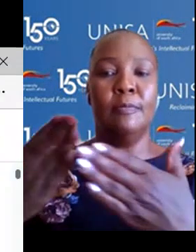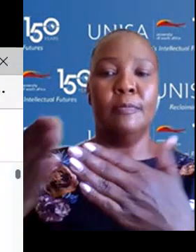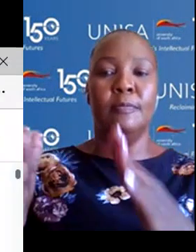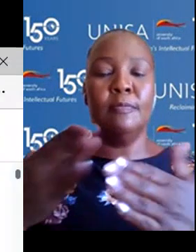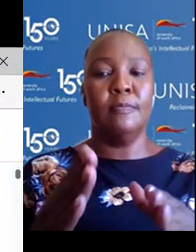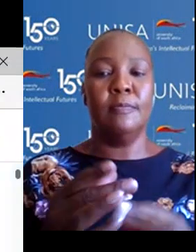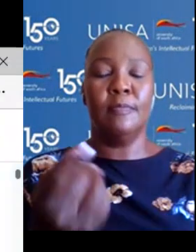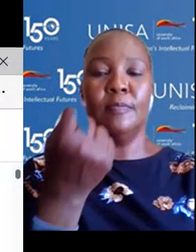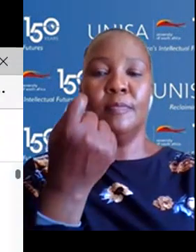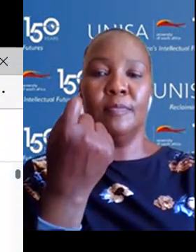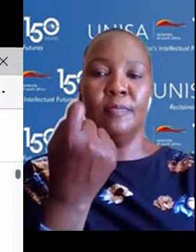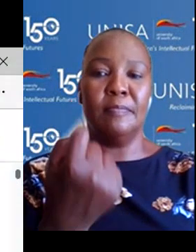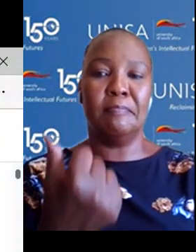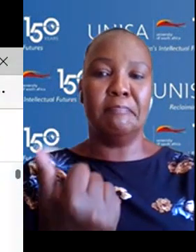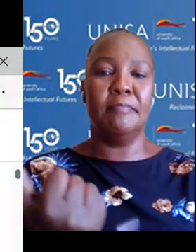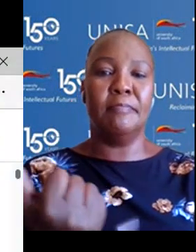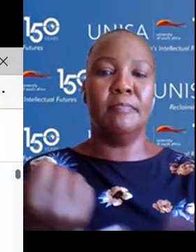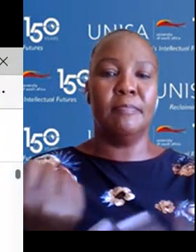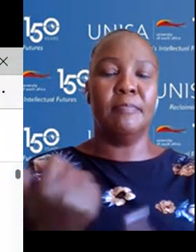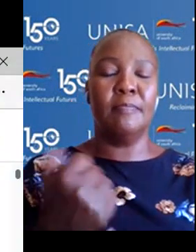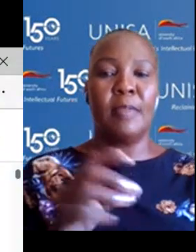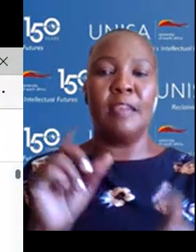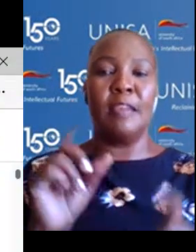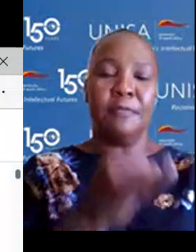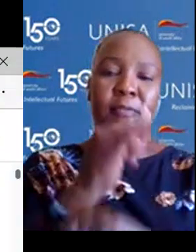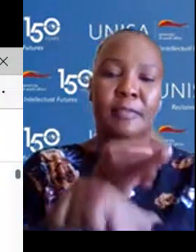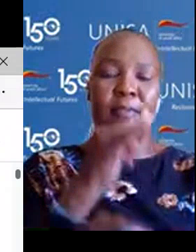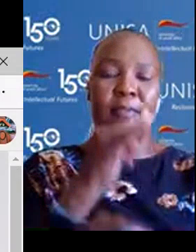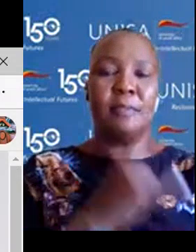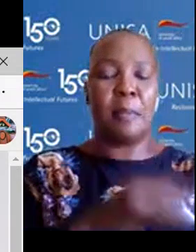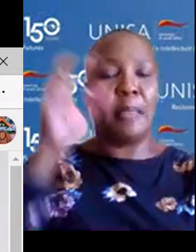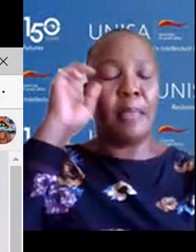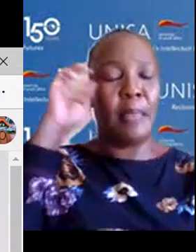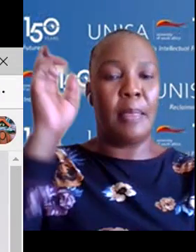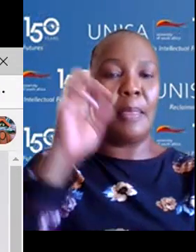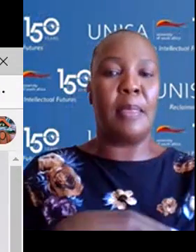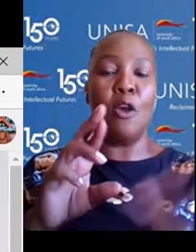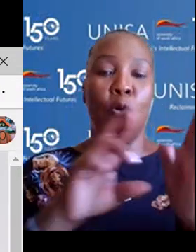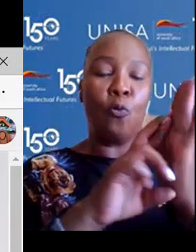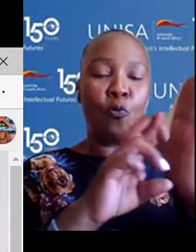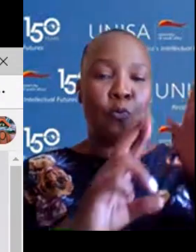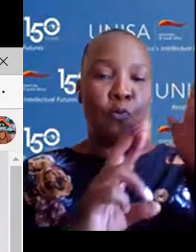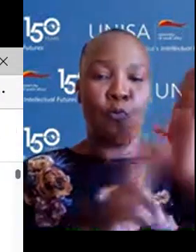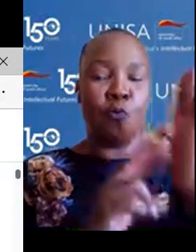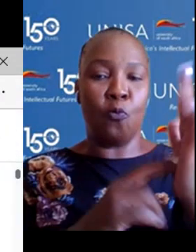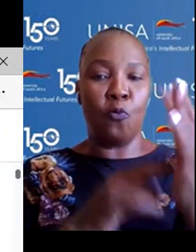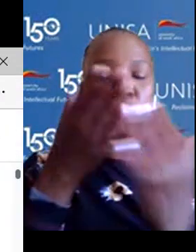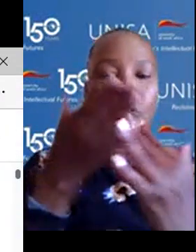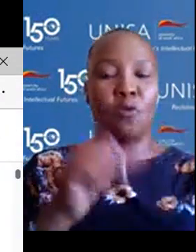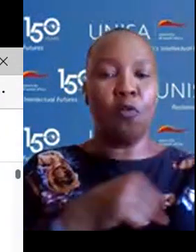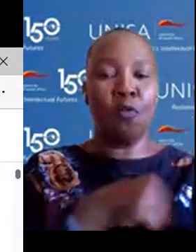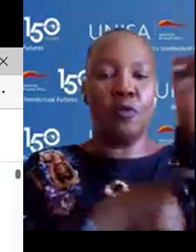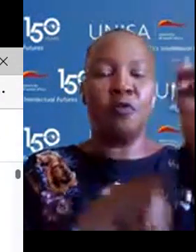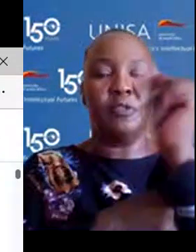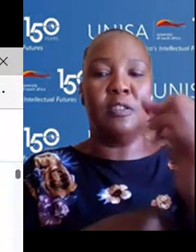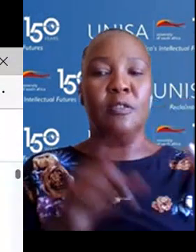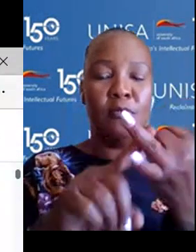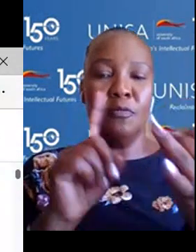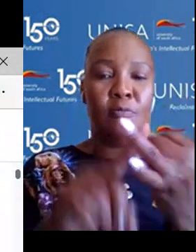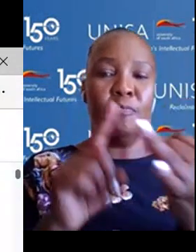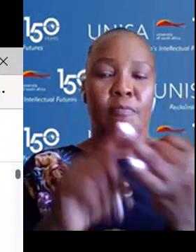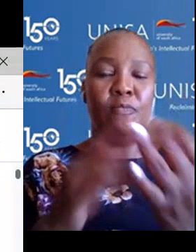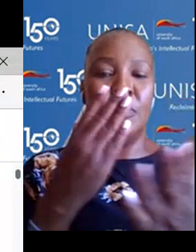bit fast, but just remember, rule number 1, log into Office. Rule number 2, make sure you're on the Adobe site where